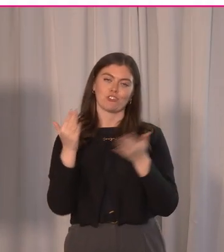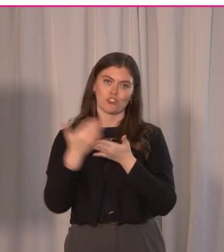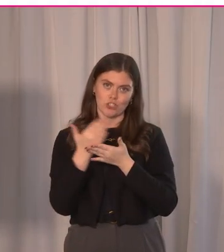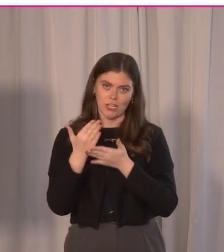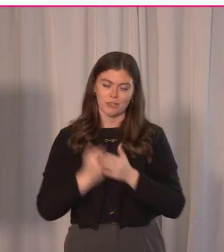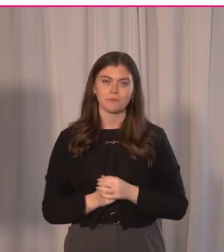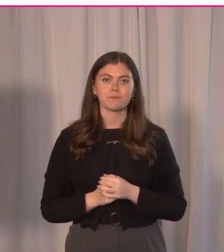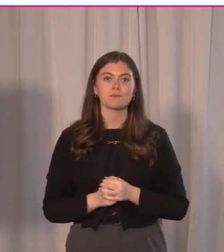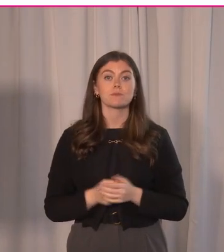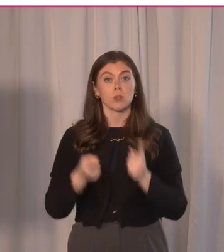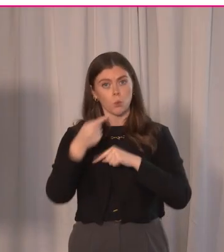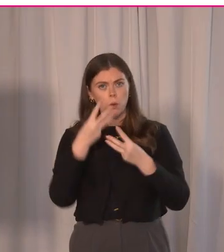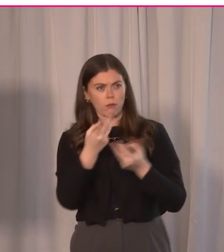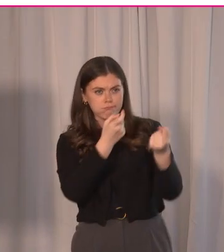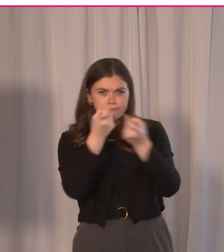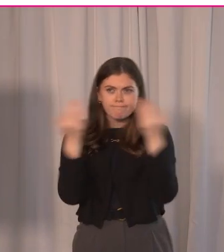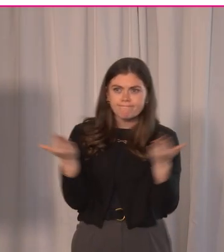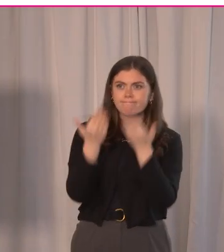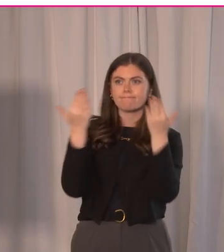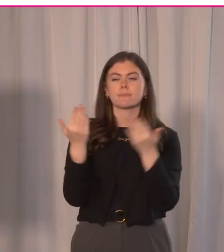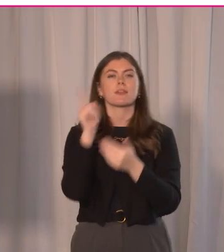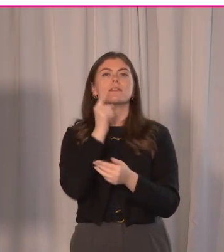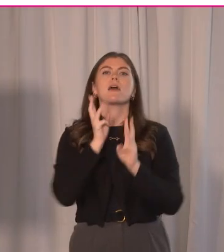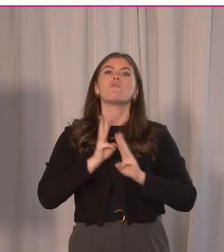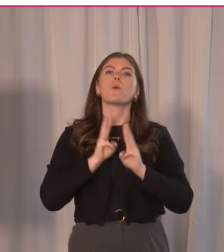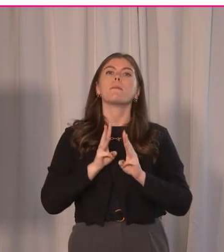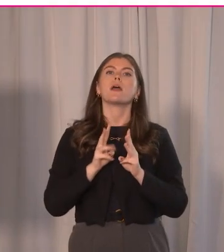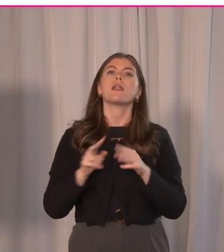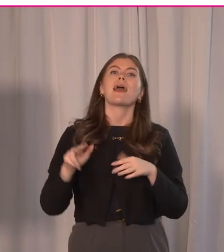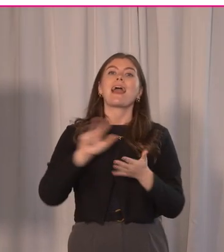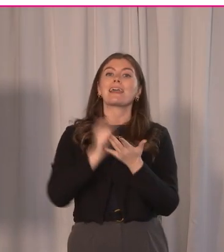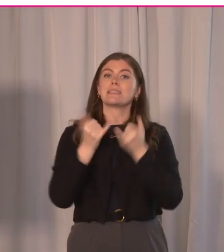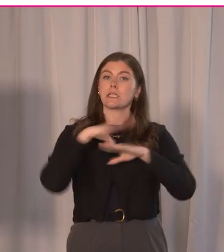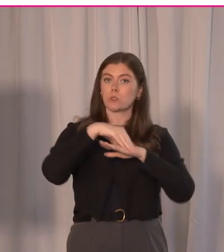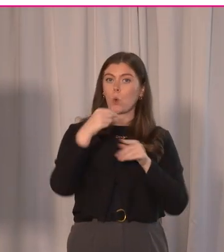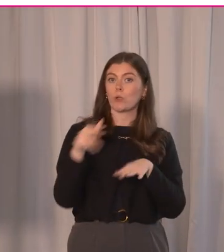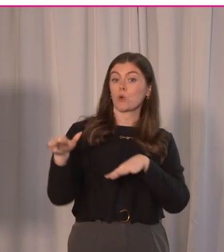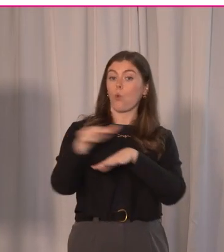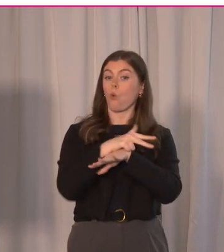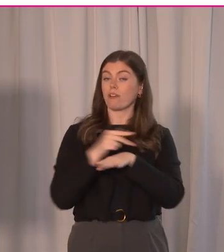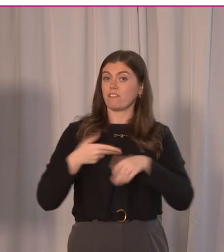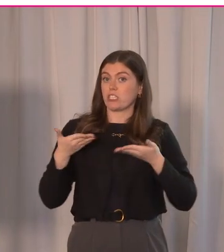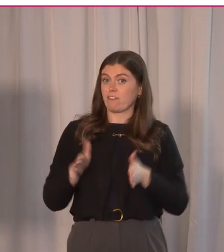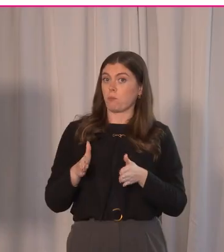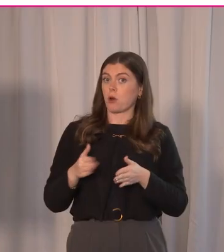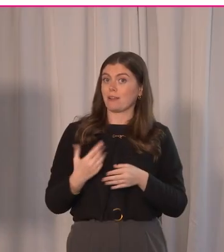to recruit deaf women aged 18 years and over who had given birth since 2018.